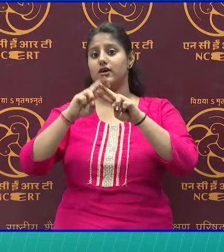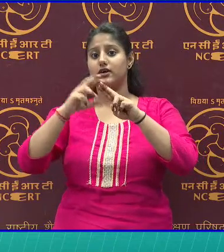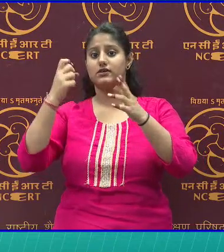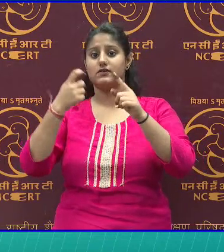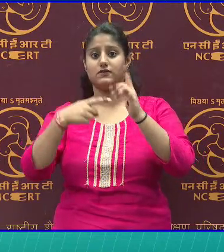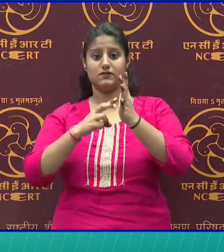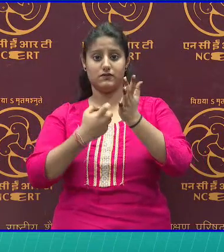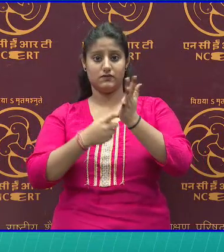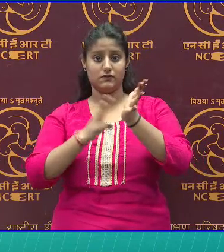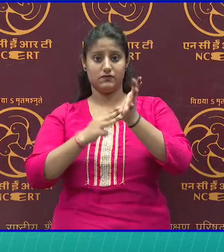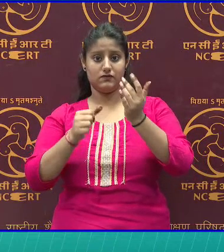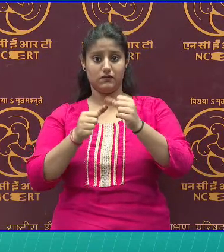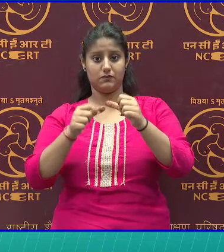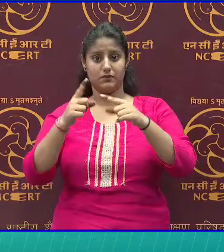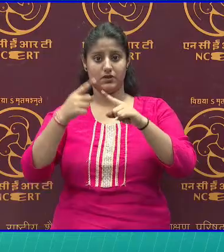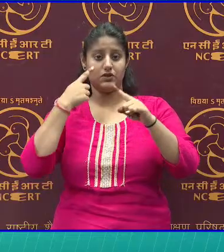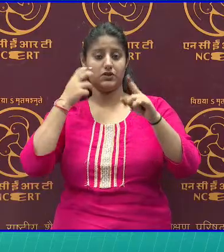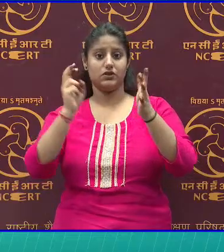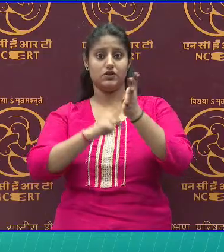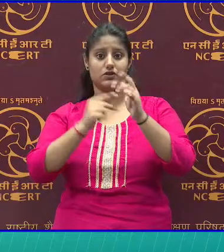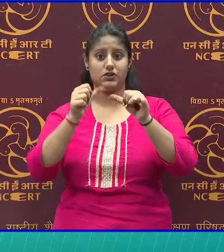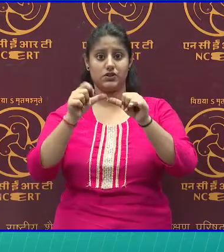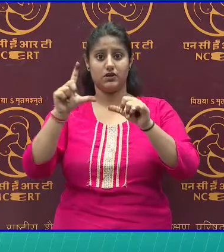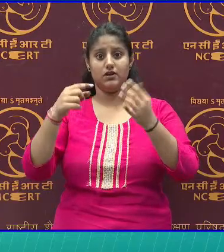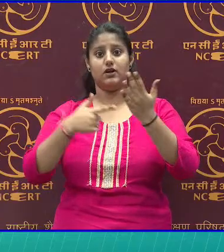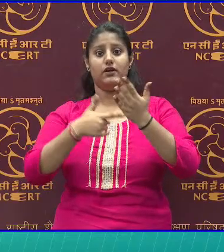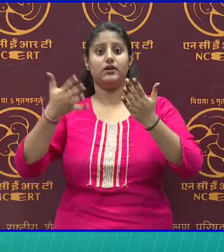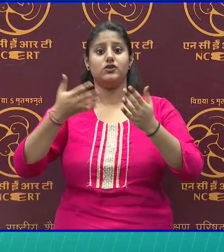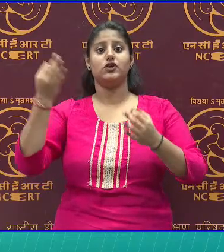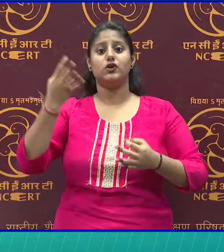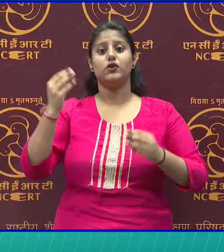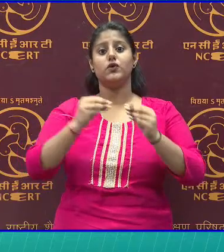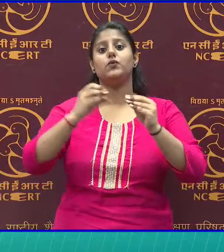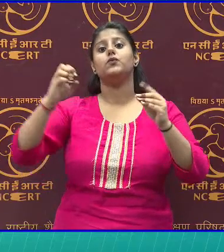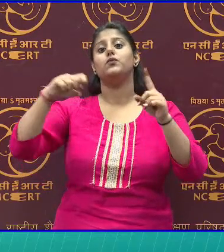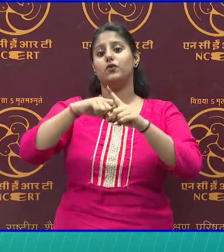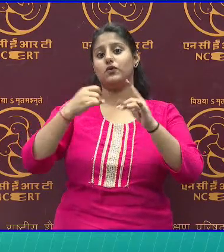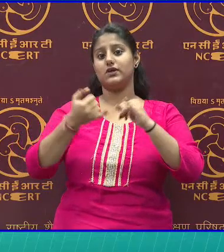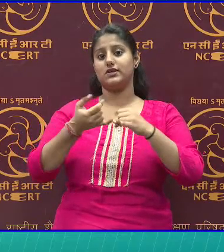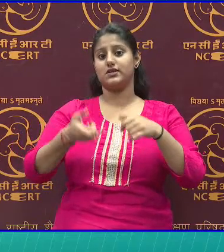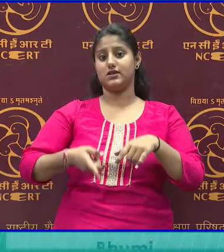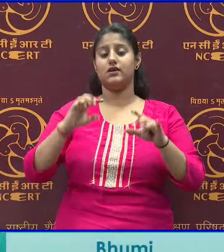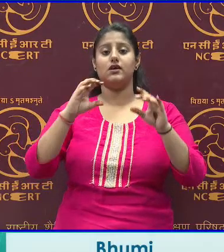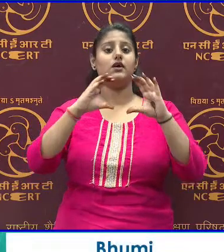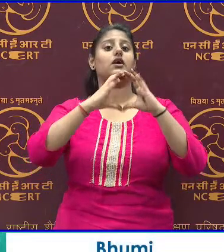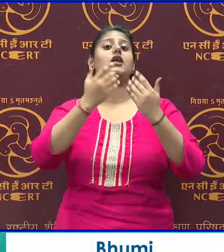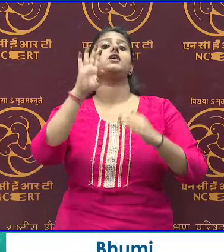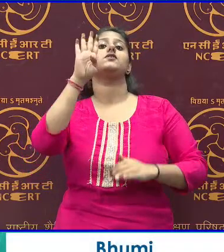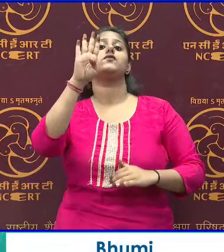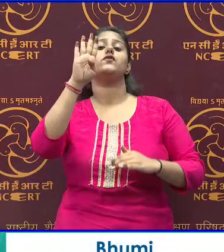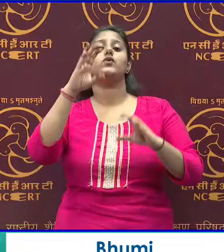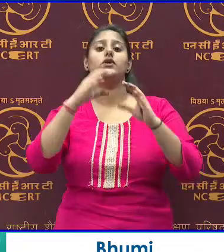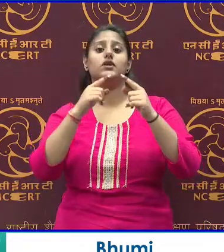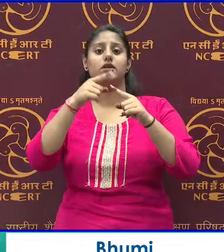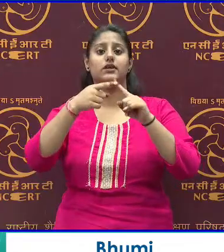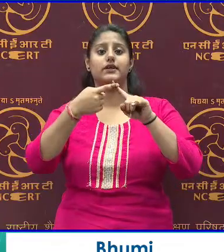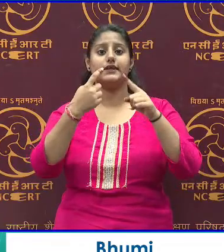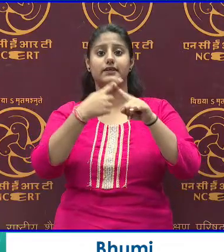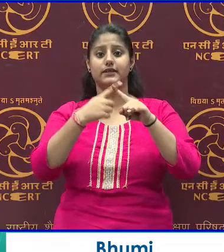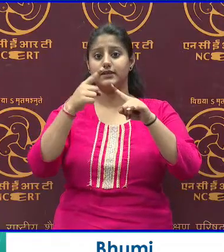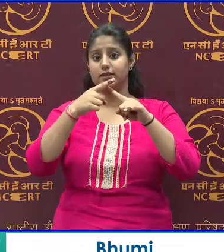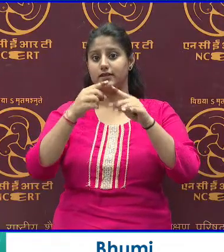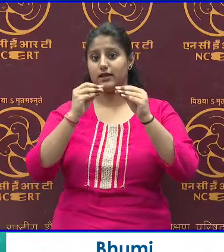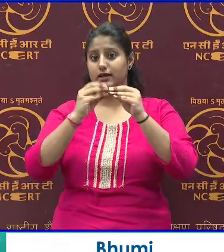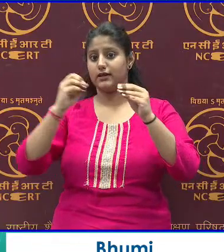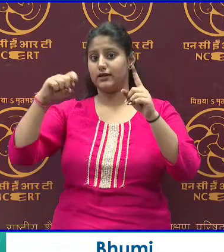new textbooks. So we did a series on class 6. Now today we are beginning a series on class 4 textbooks which have